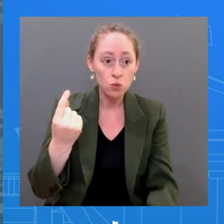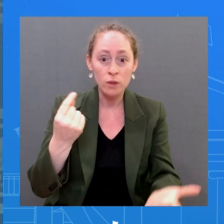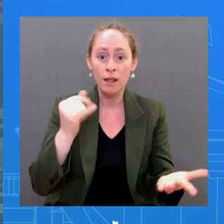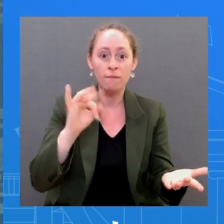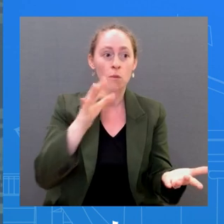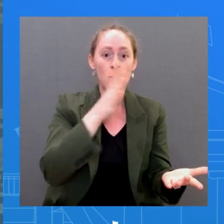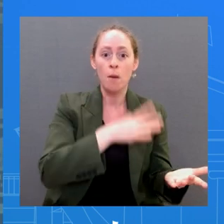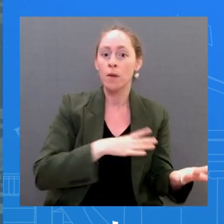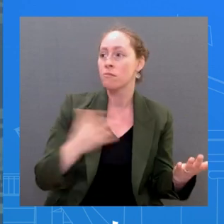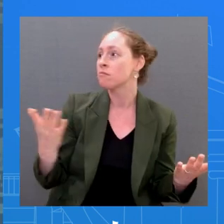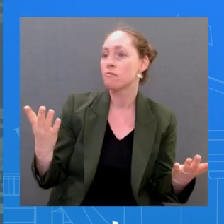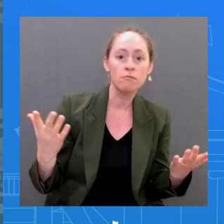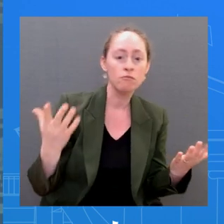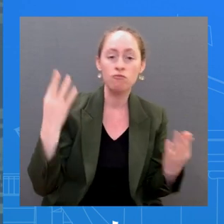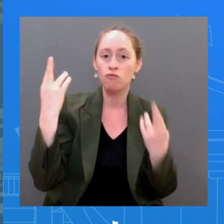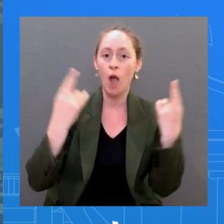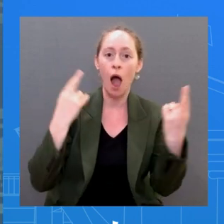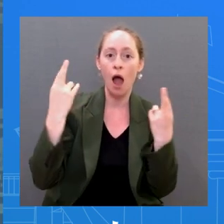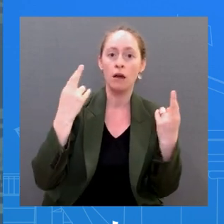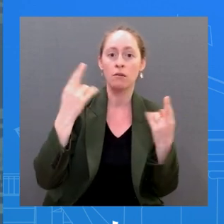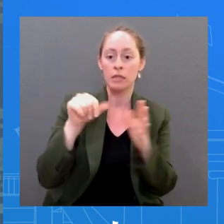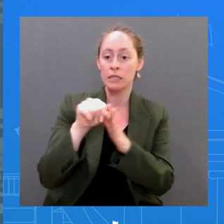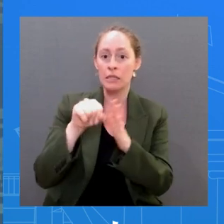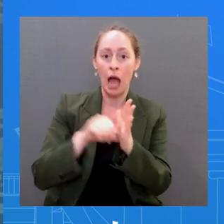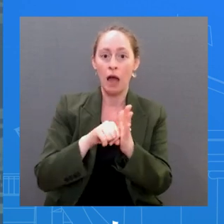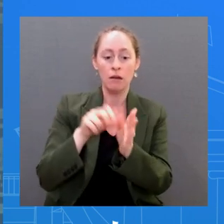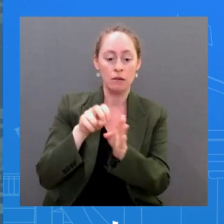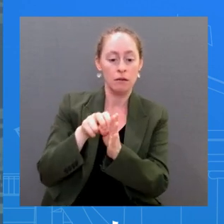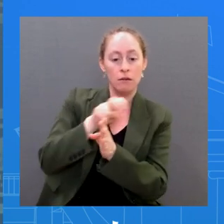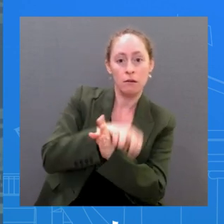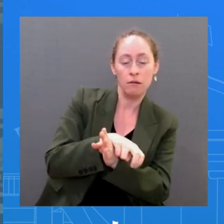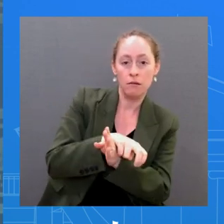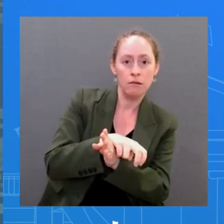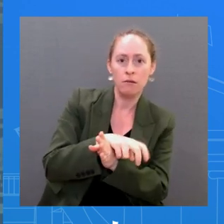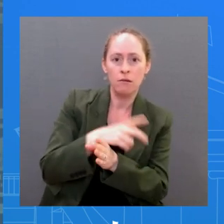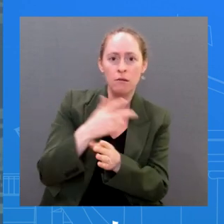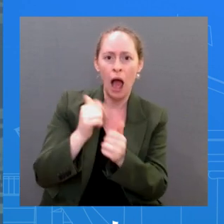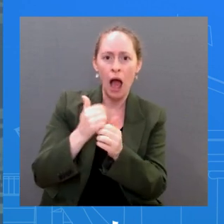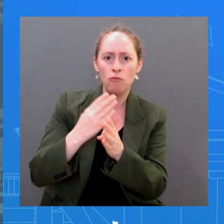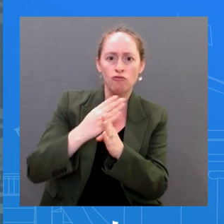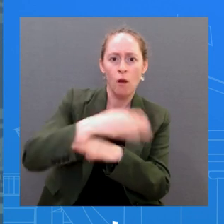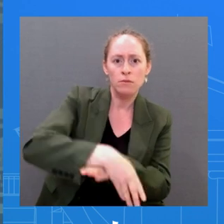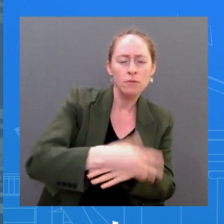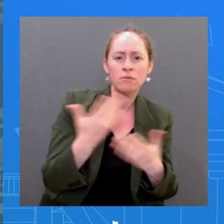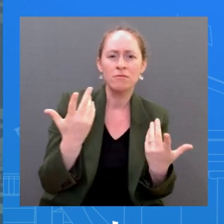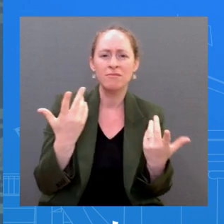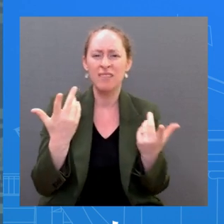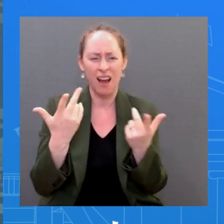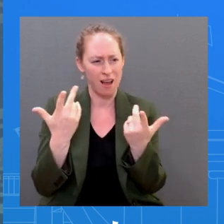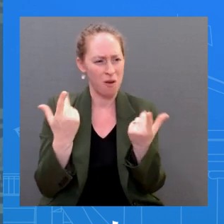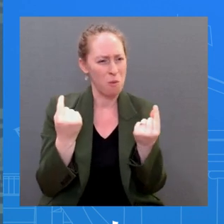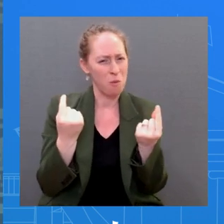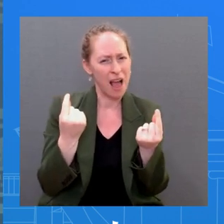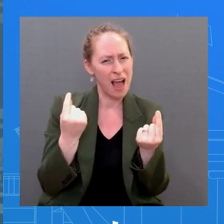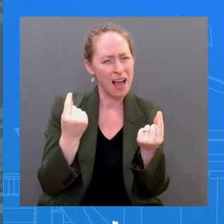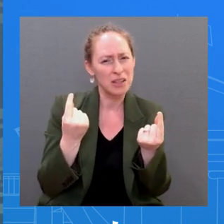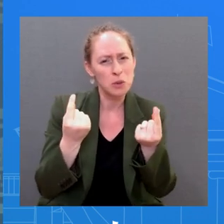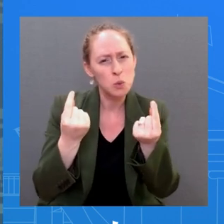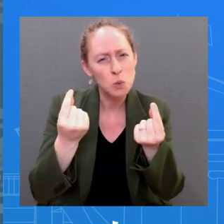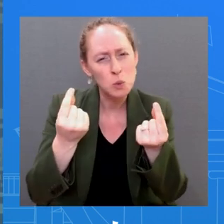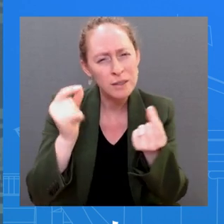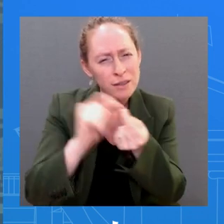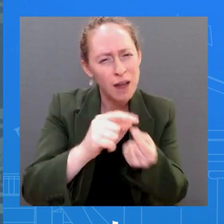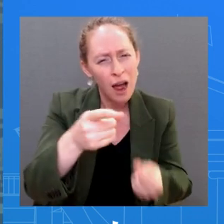anything to preview or to announce or to lay out at this time. What I can say is that our team here, the Gender Policy